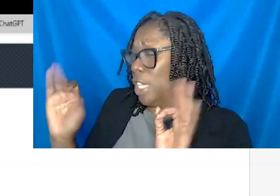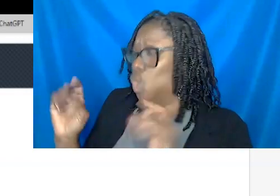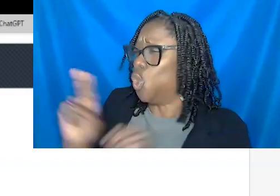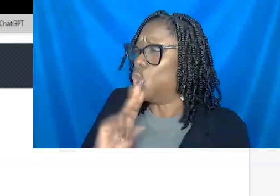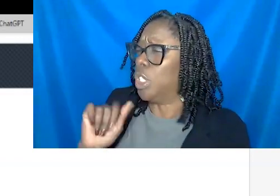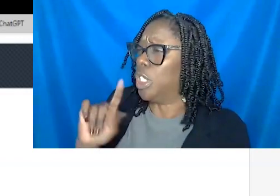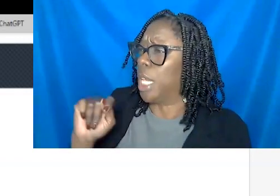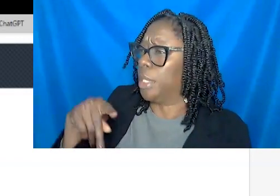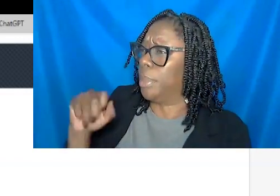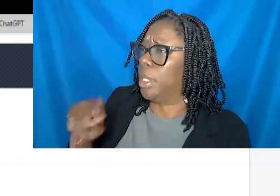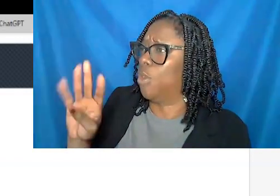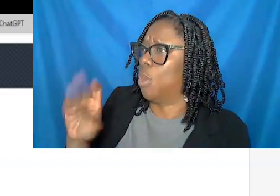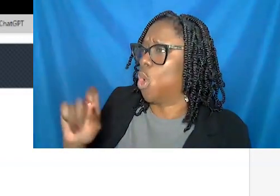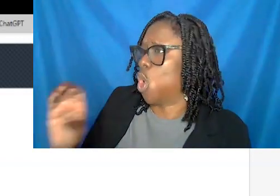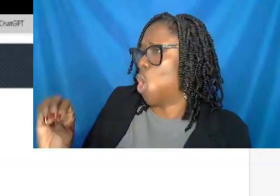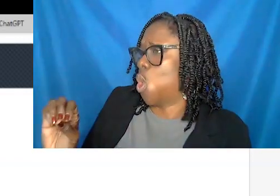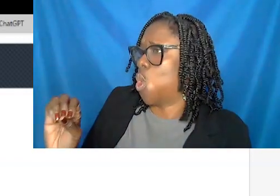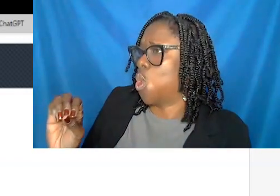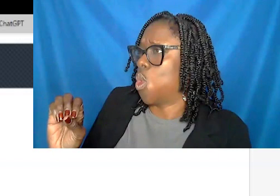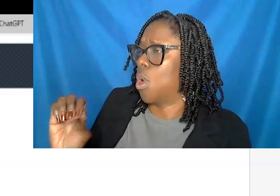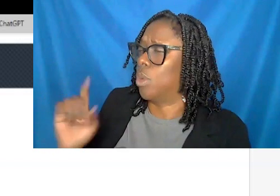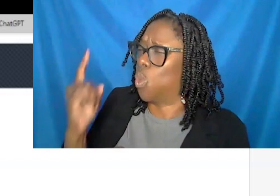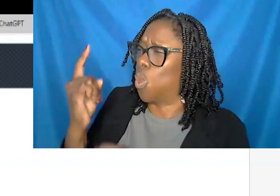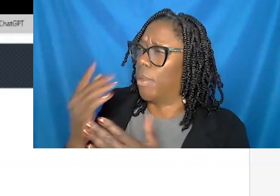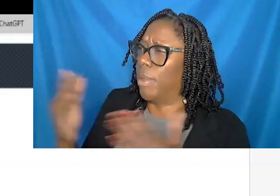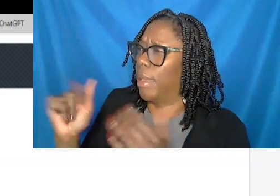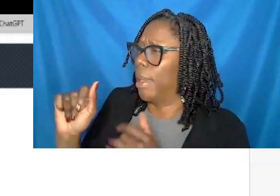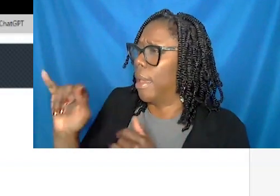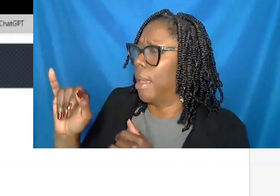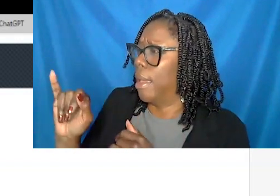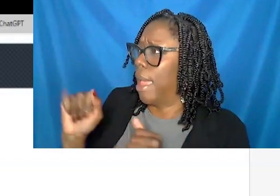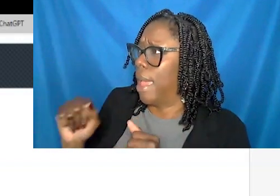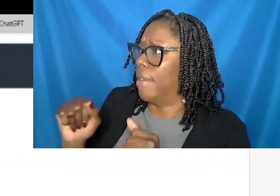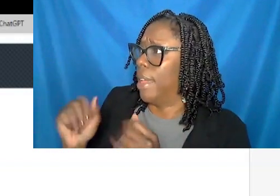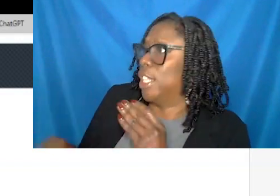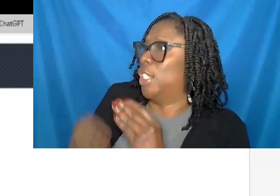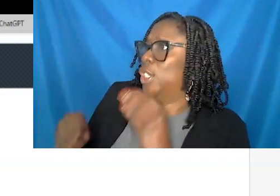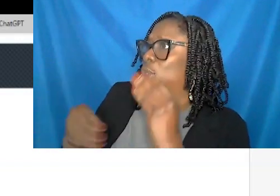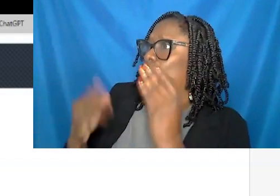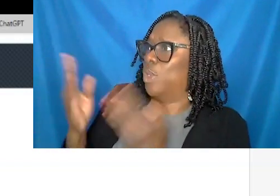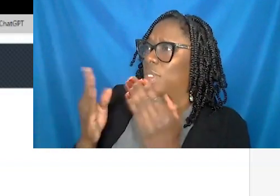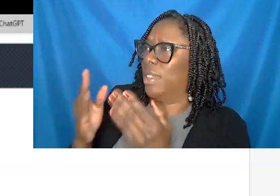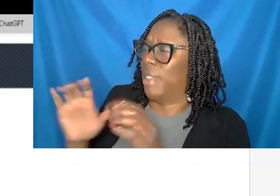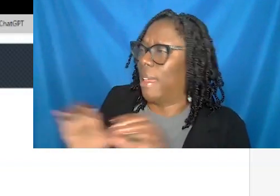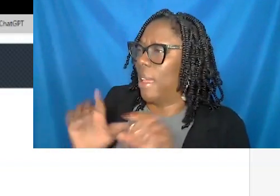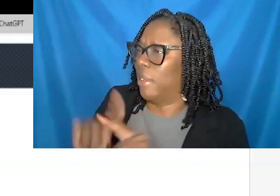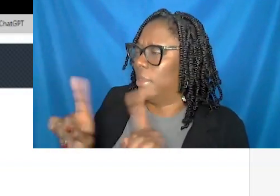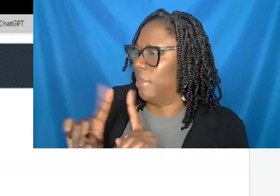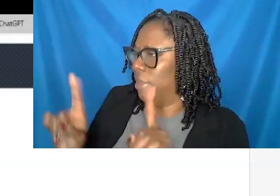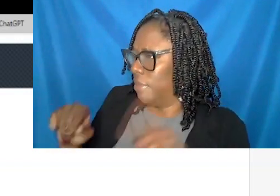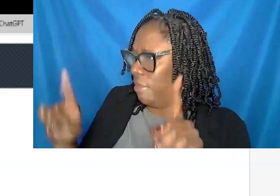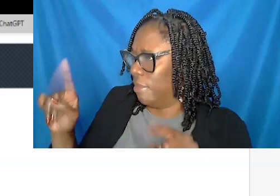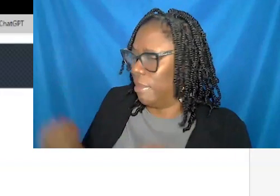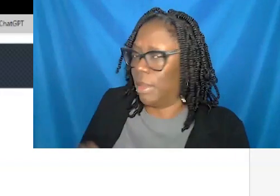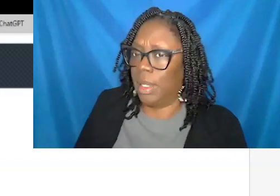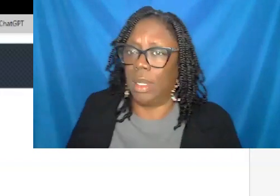ChatGPT 4.0. It is one of those AIs though where it has additional instructions that act differently. So there are some limitations there as well. Yes. I